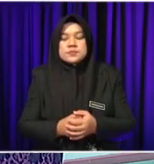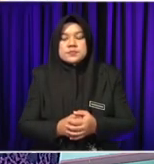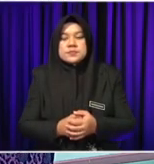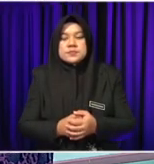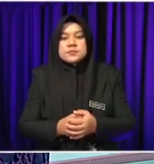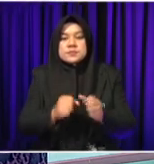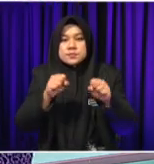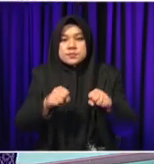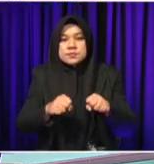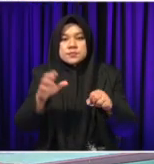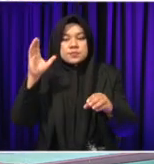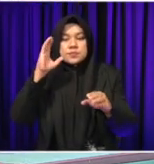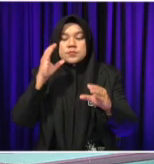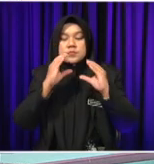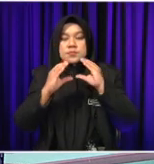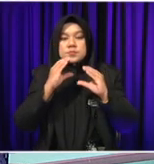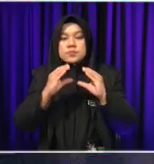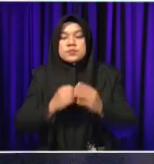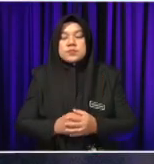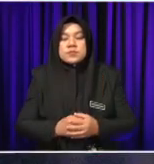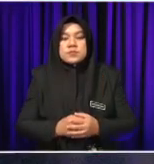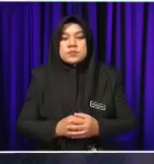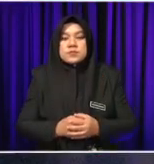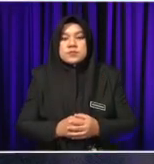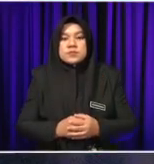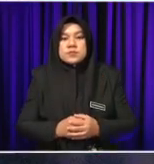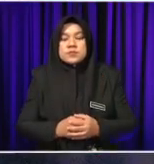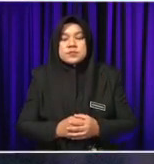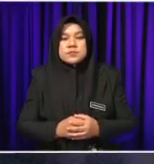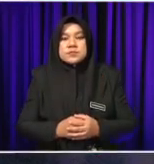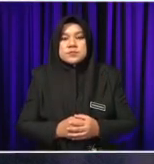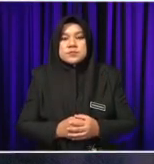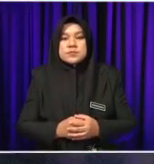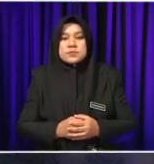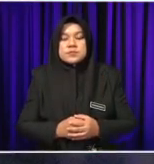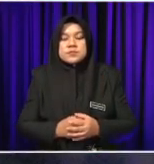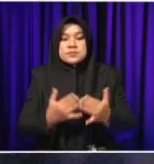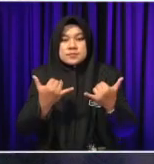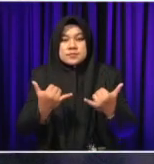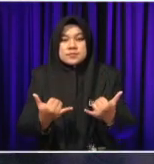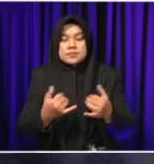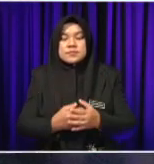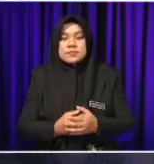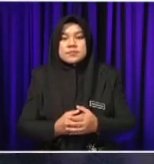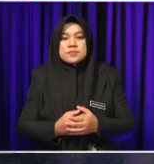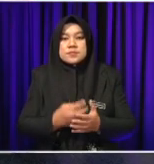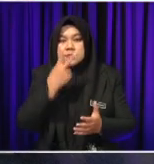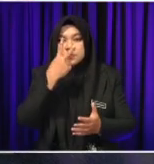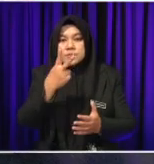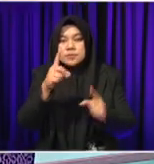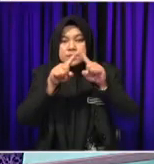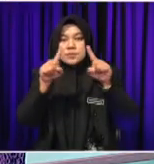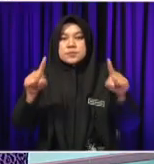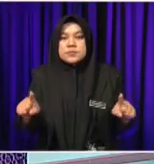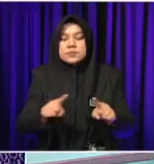clarity. Ah, all right. Do we start now? Yes. Okay, guys. So now let us look at the screen. Now we